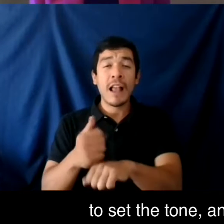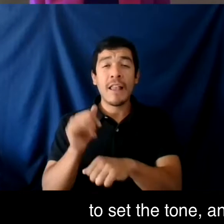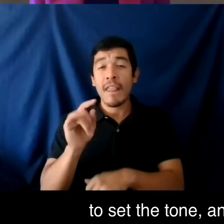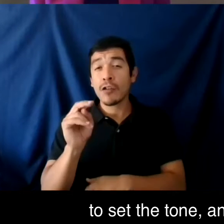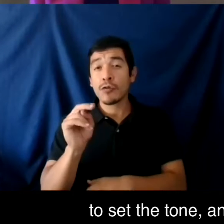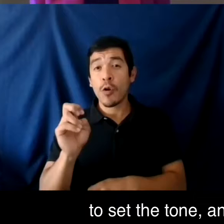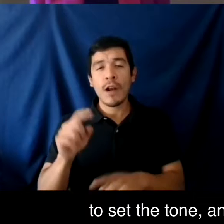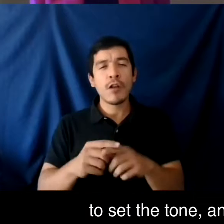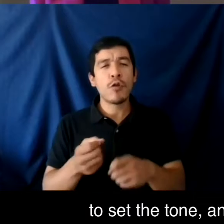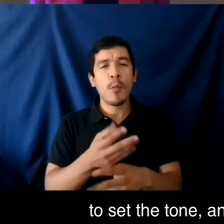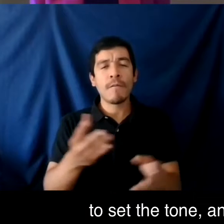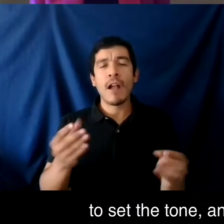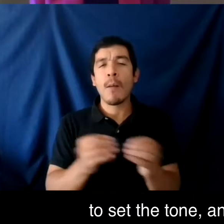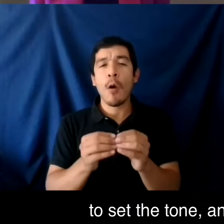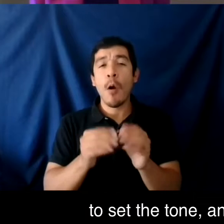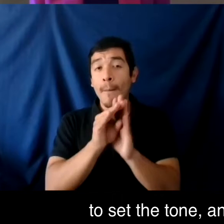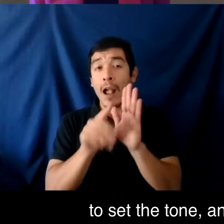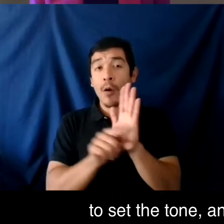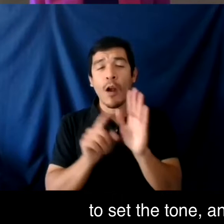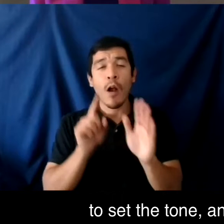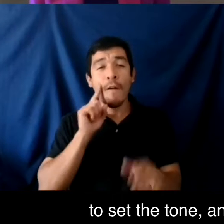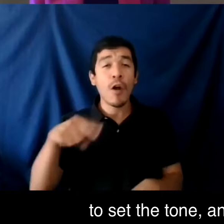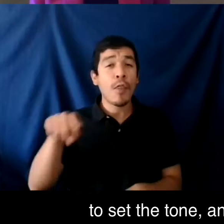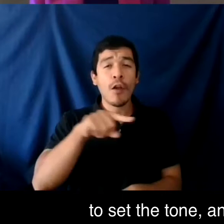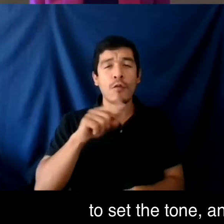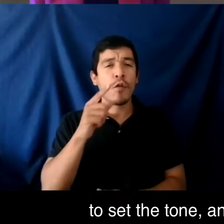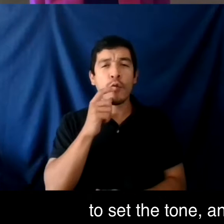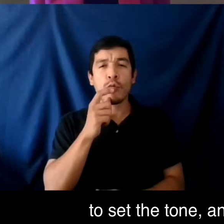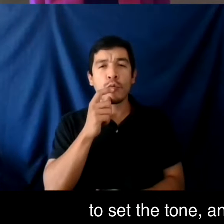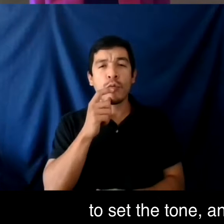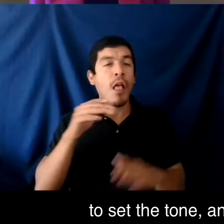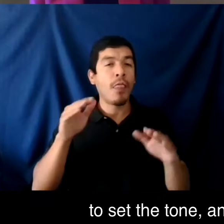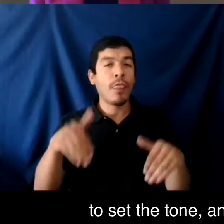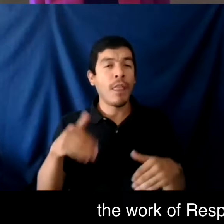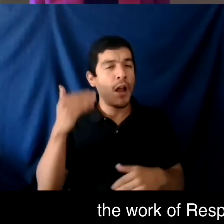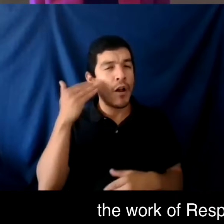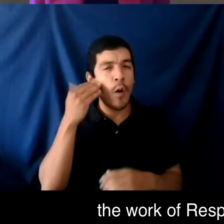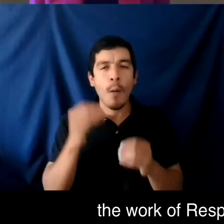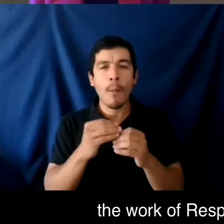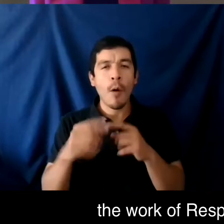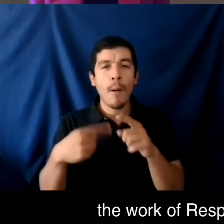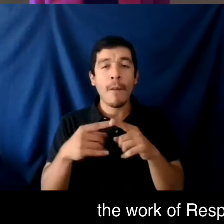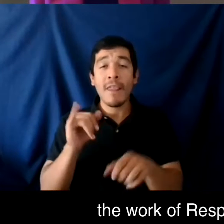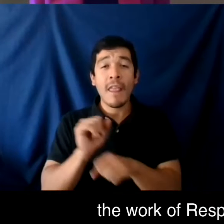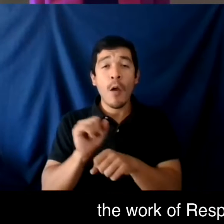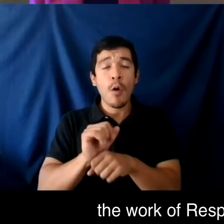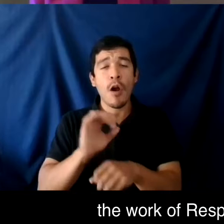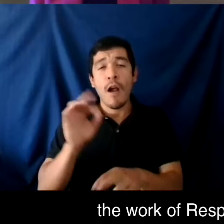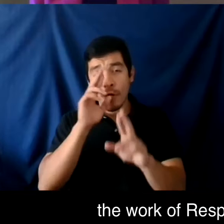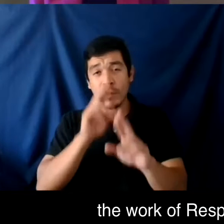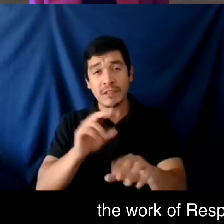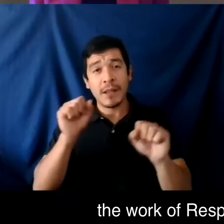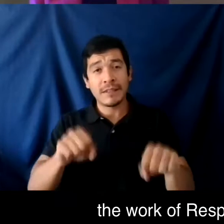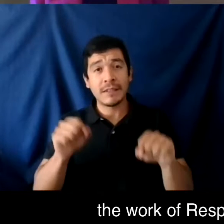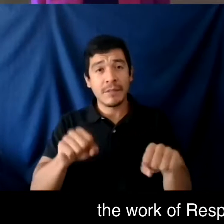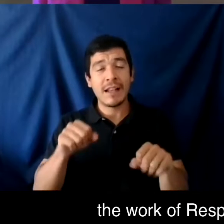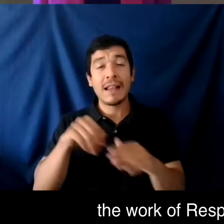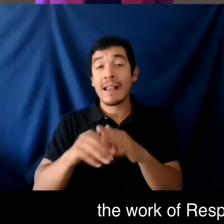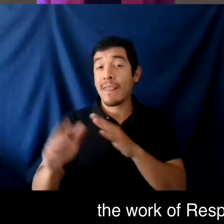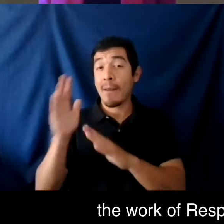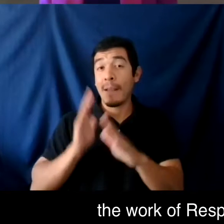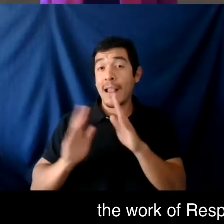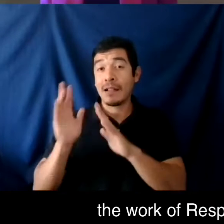to provide further background, for those of you who may not have known more about the work of RespectAbility in the